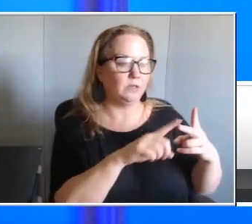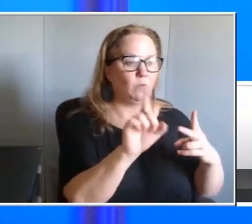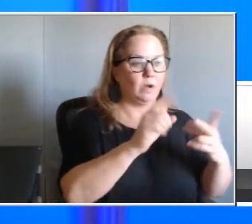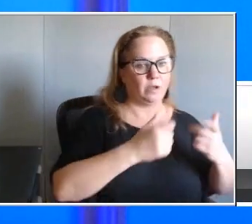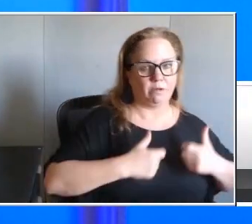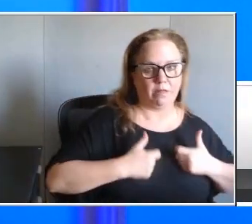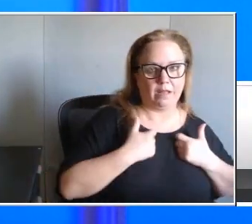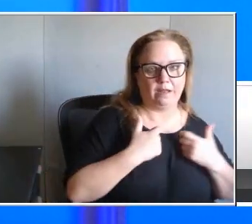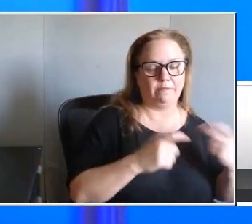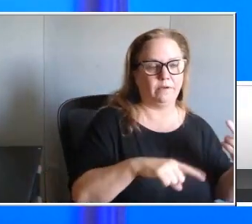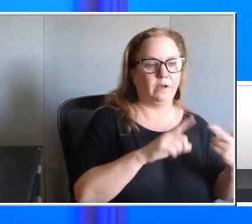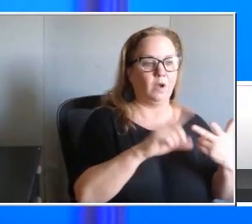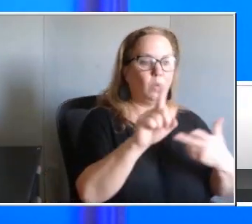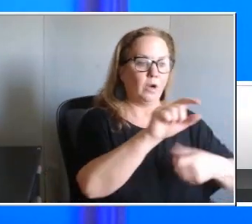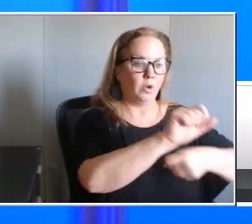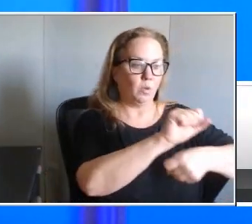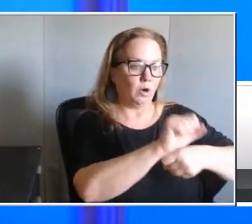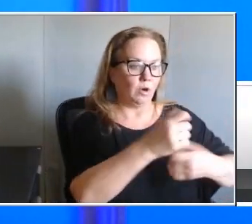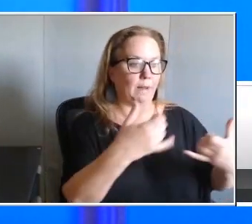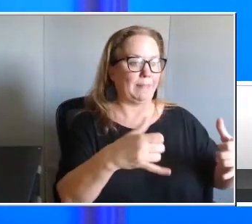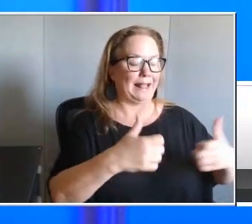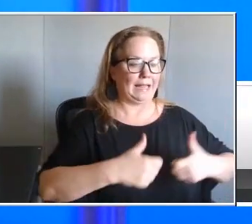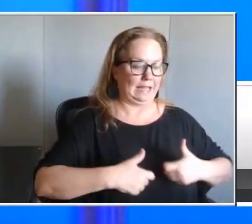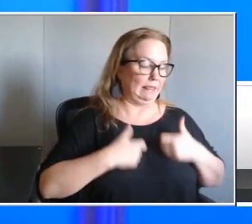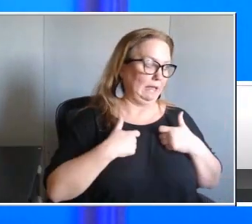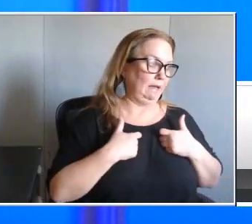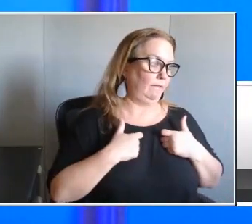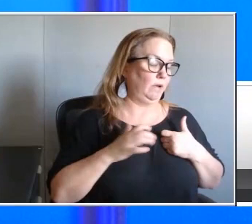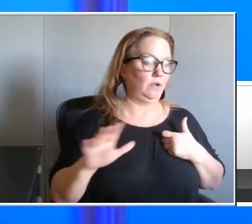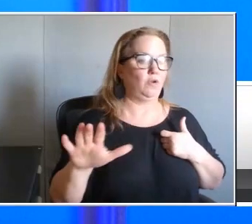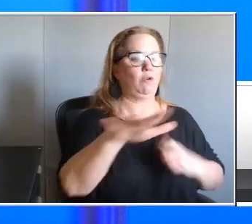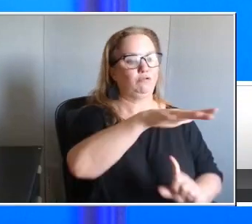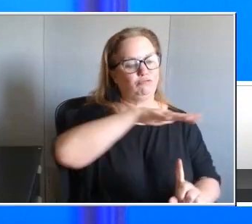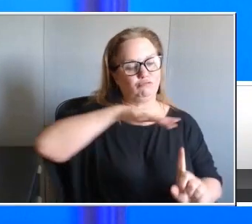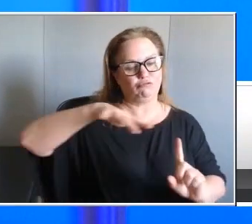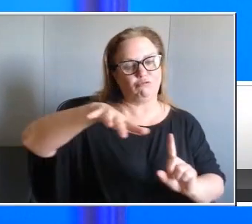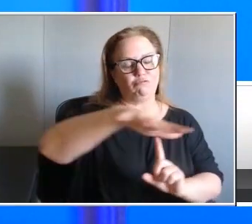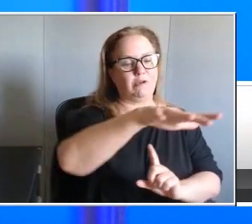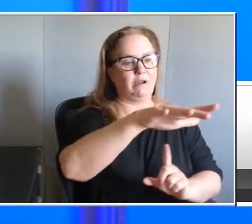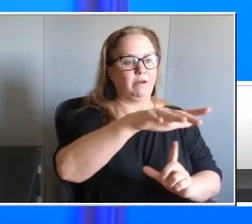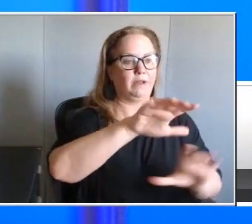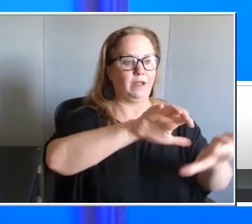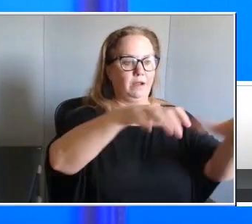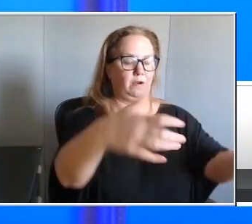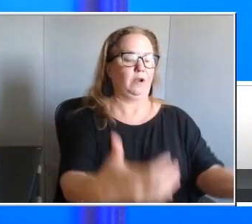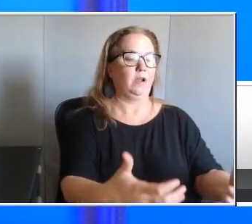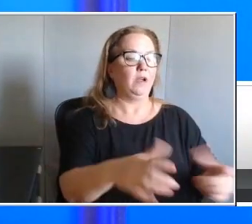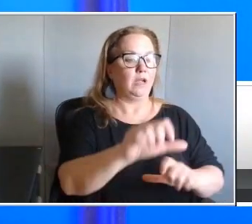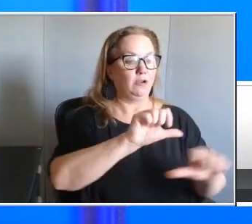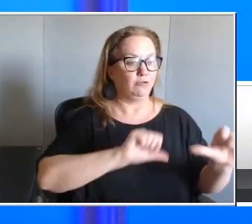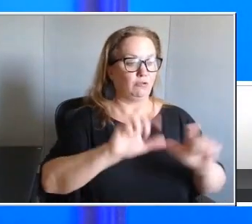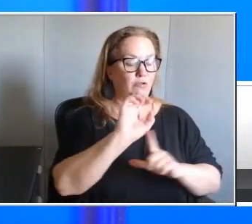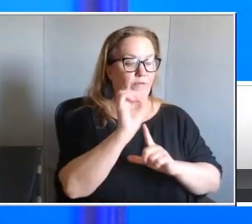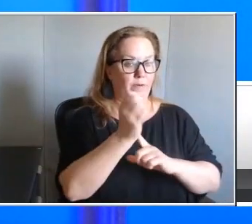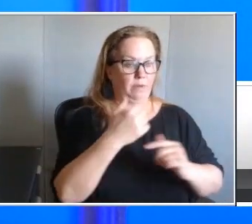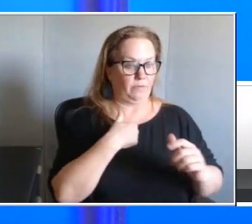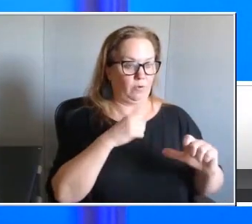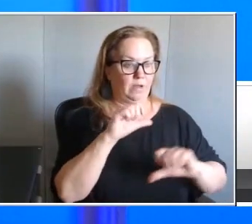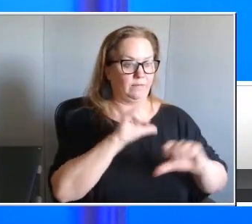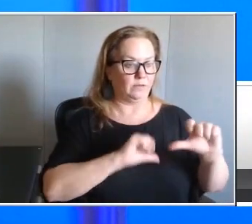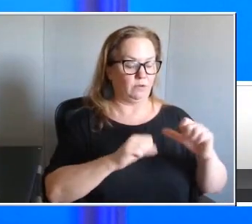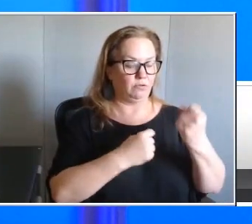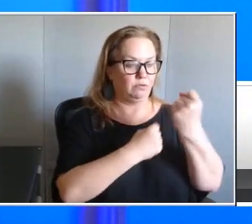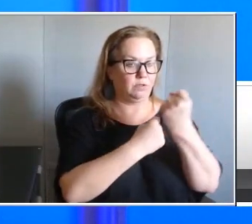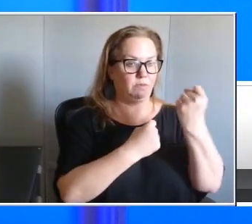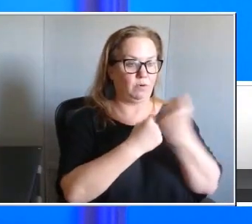it's about where you work, play, and live, right? And so it's your surrounding areas. It's also your social environment, whether or not you have social support. So